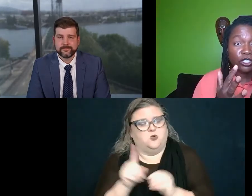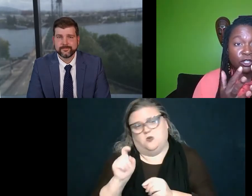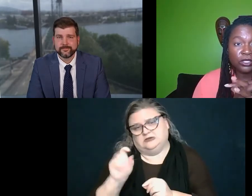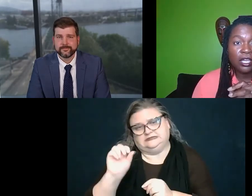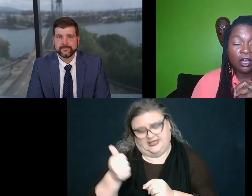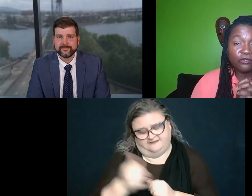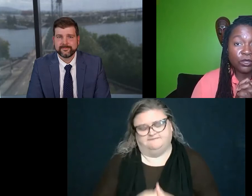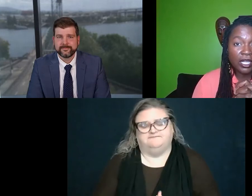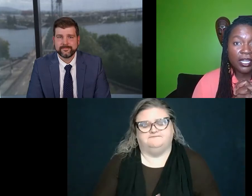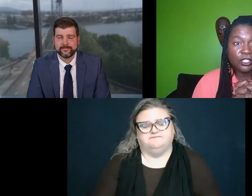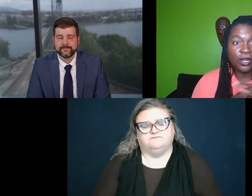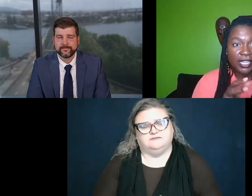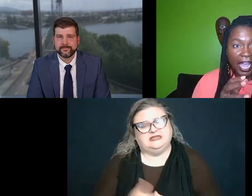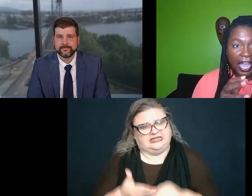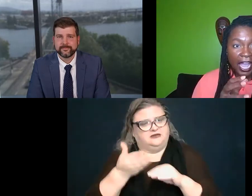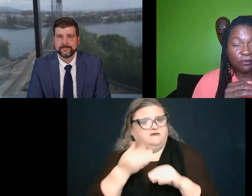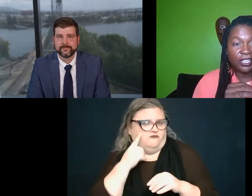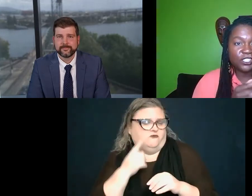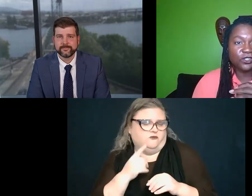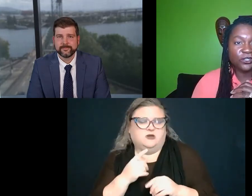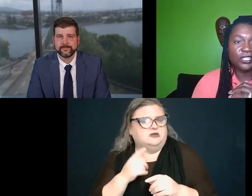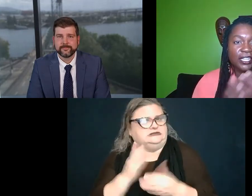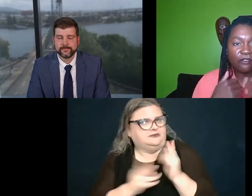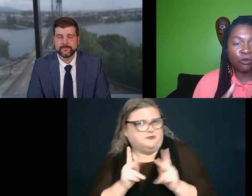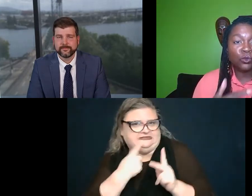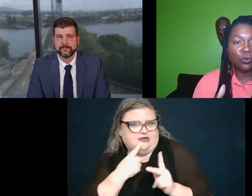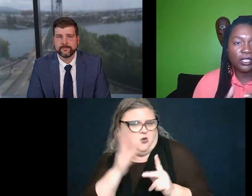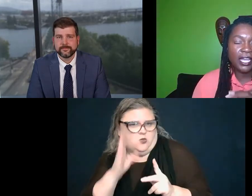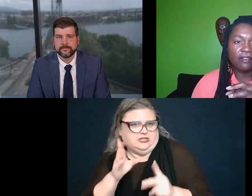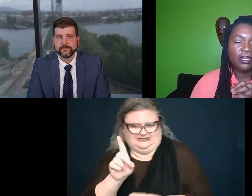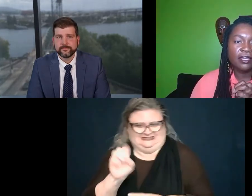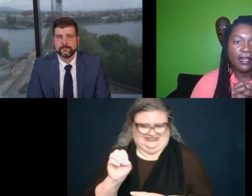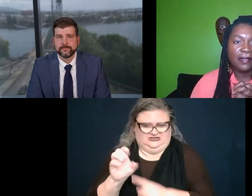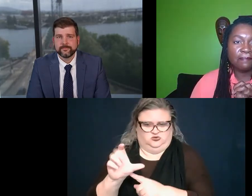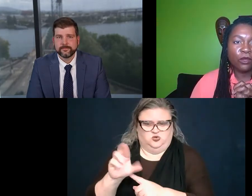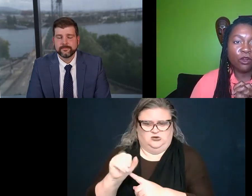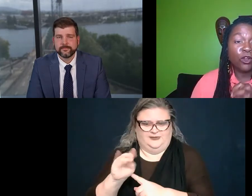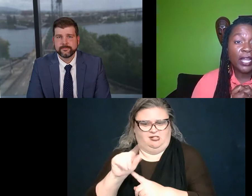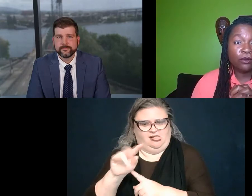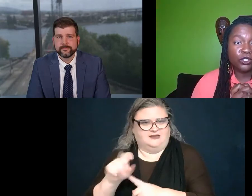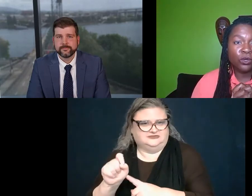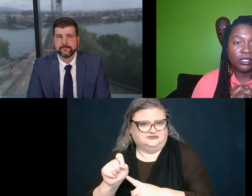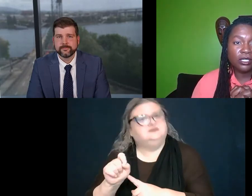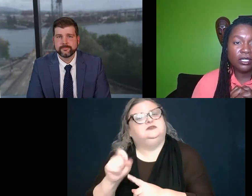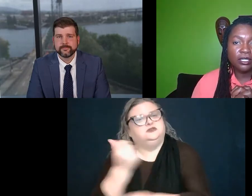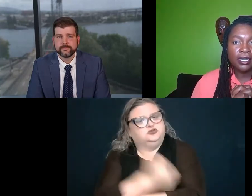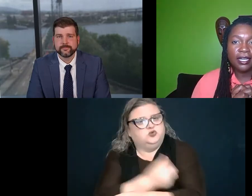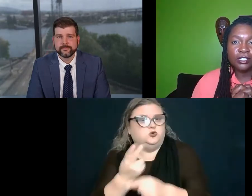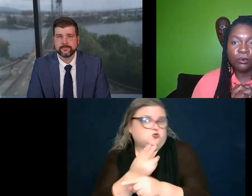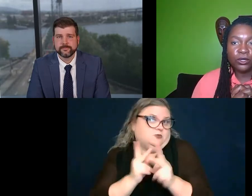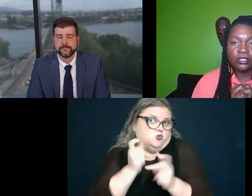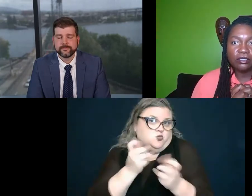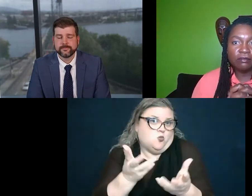and drug use. Other folks say it's going to actually decriminalize drug use and allow folks who want to have a road out, to want to